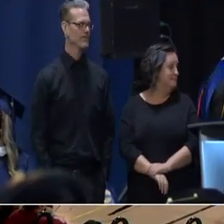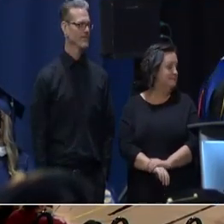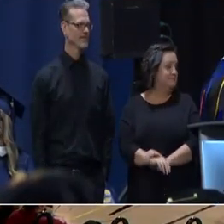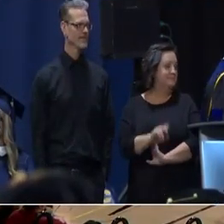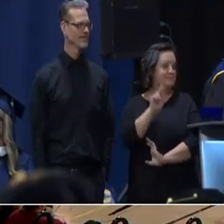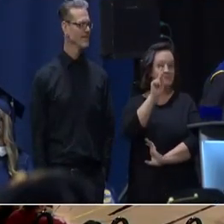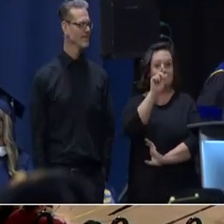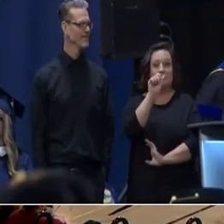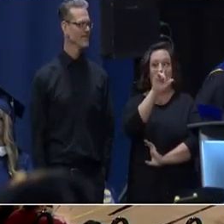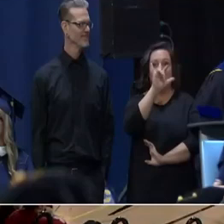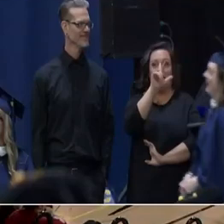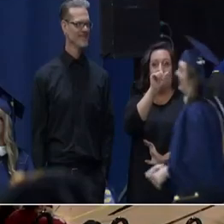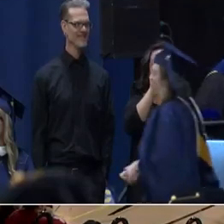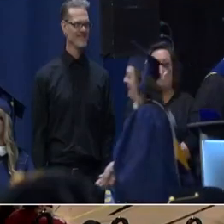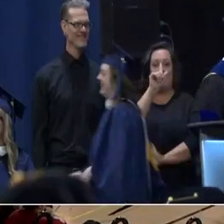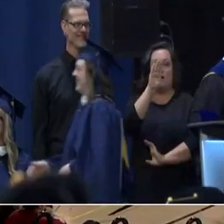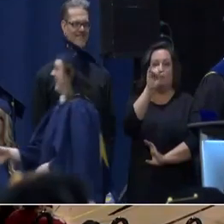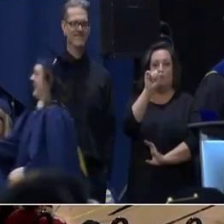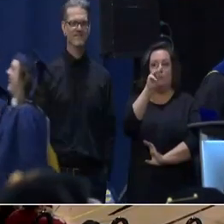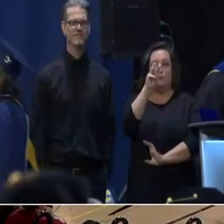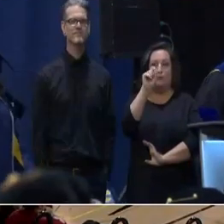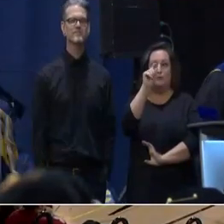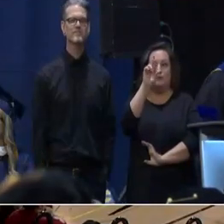Kayla Brewster.